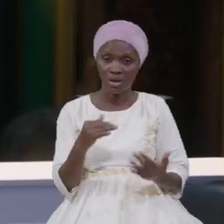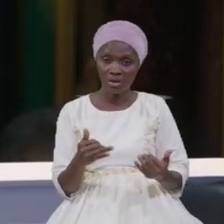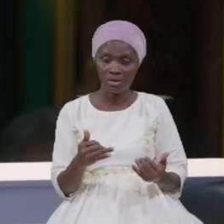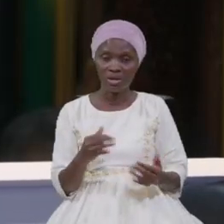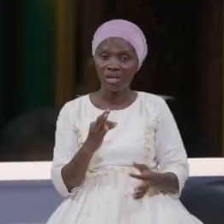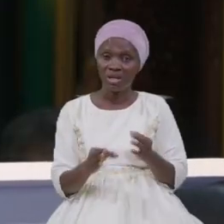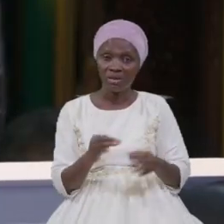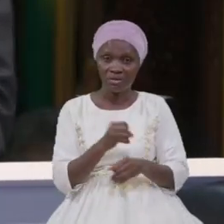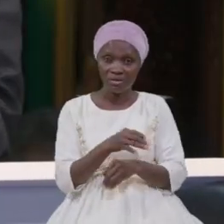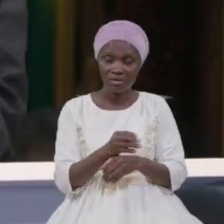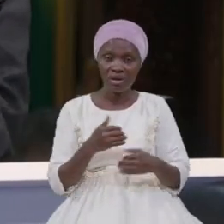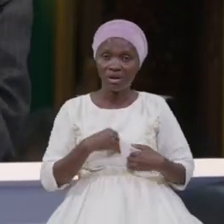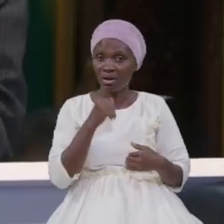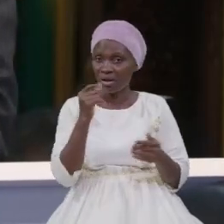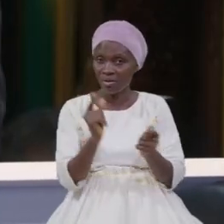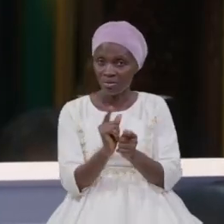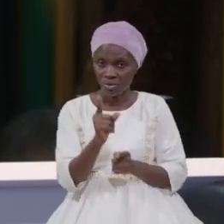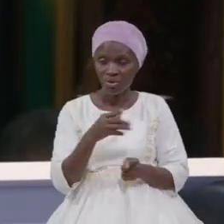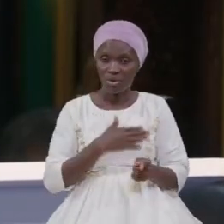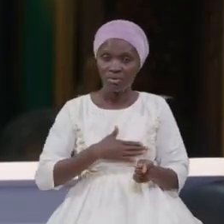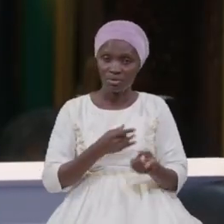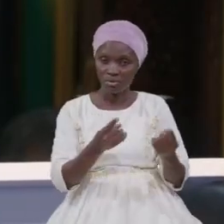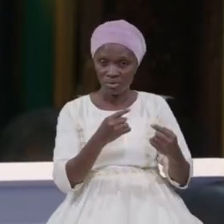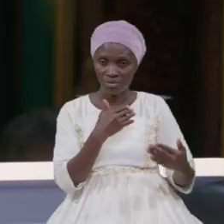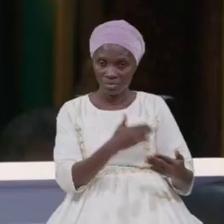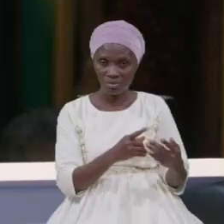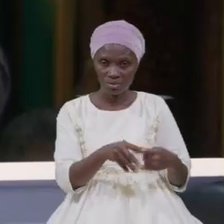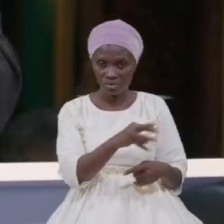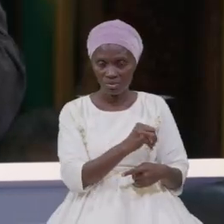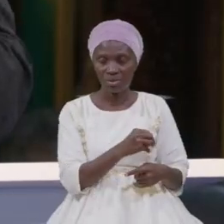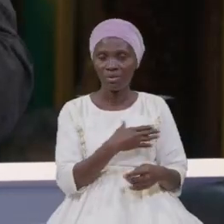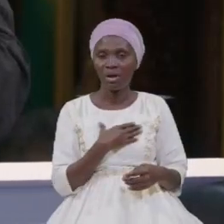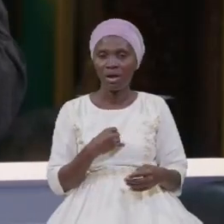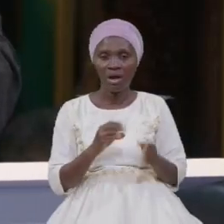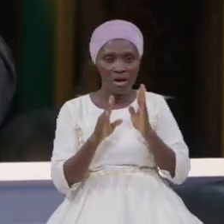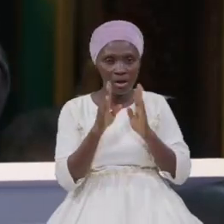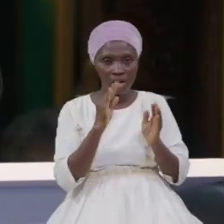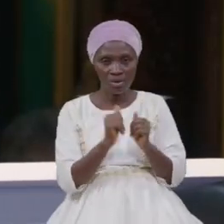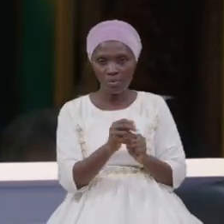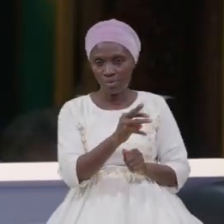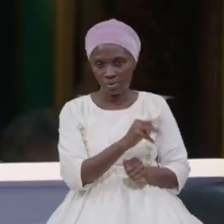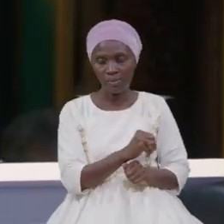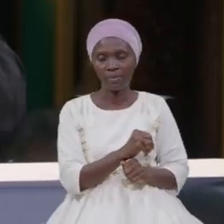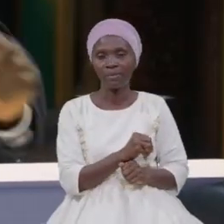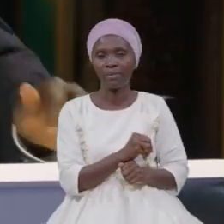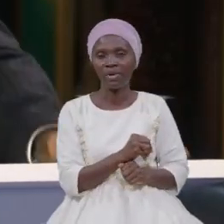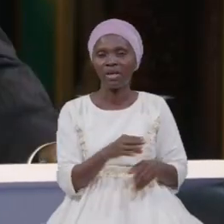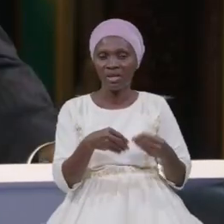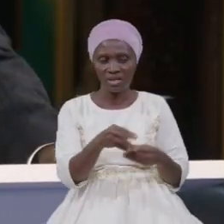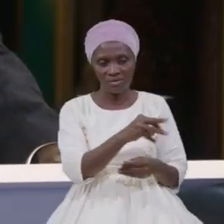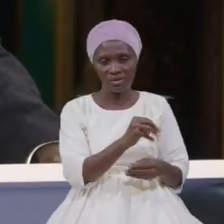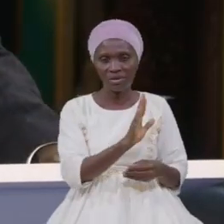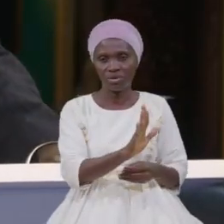you, come closer to them and speak with them. Give them your